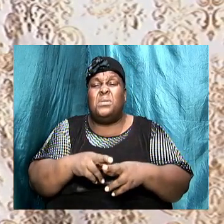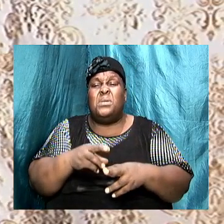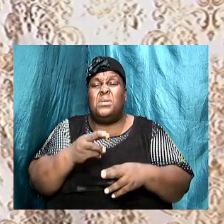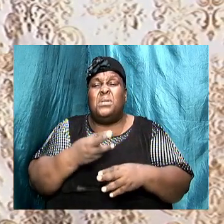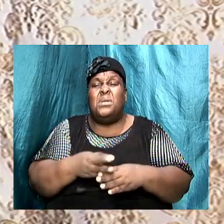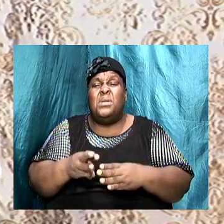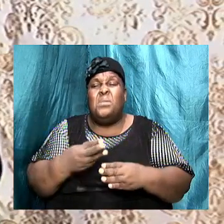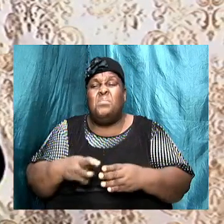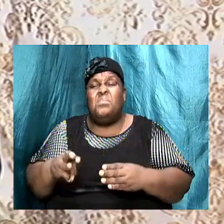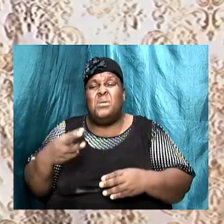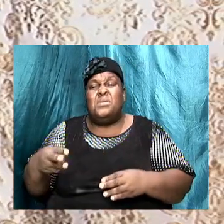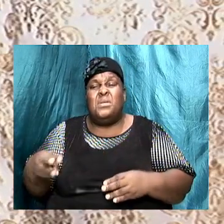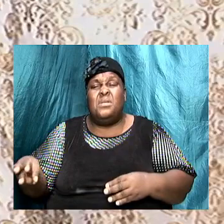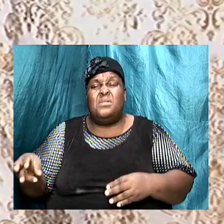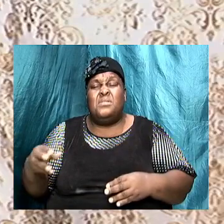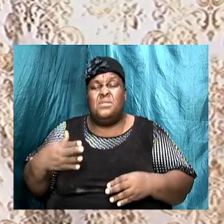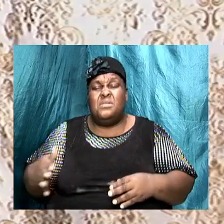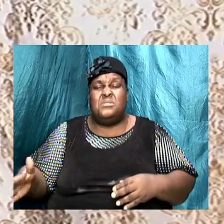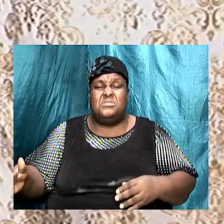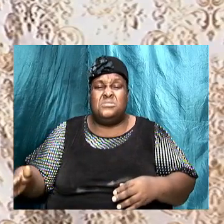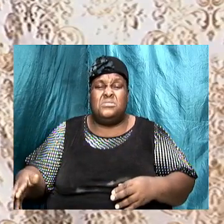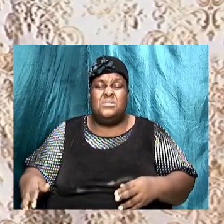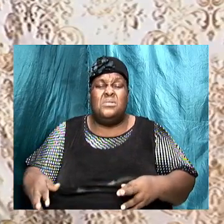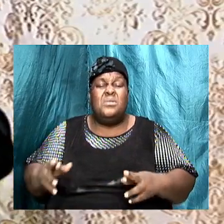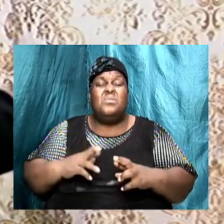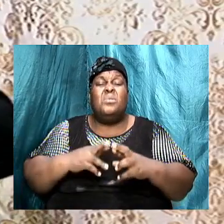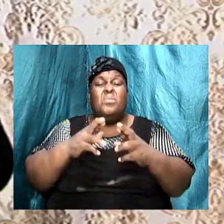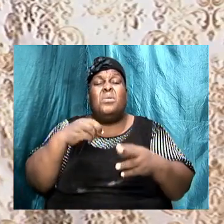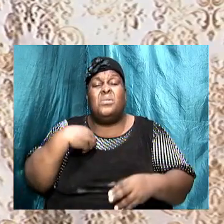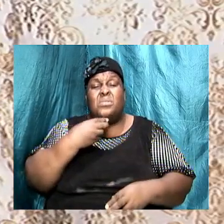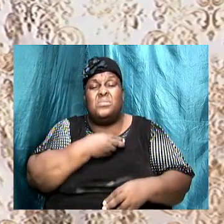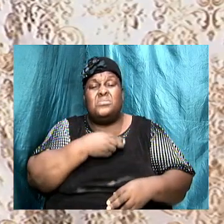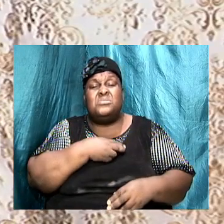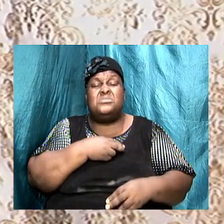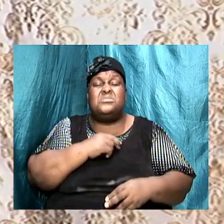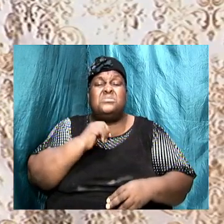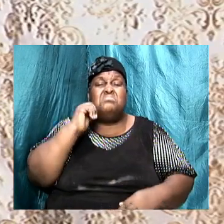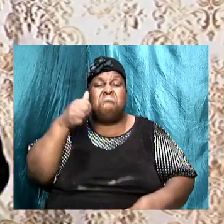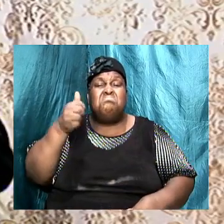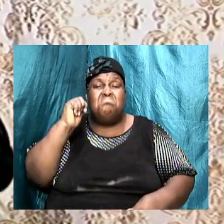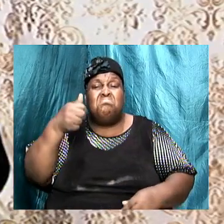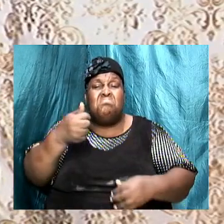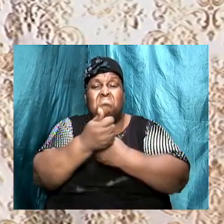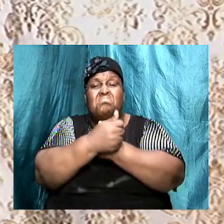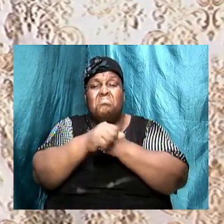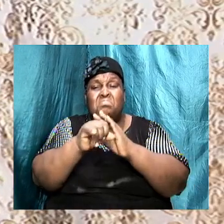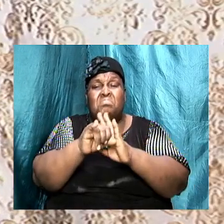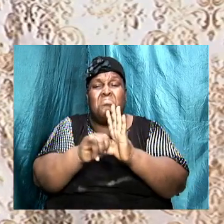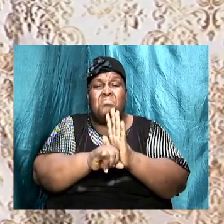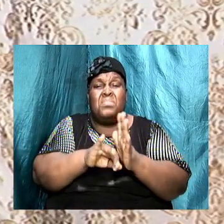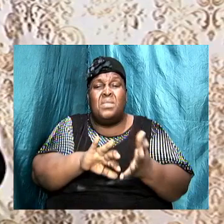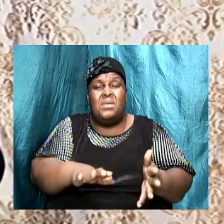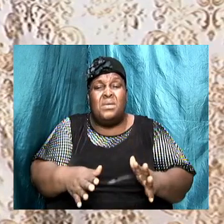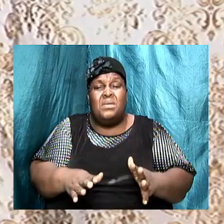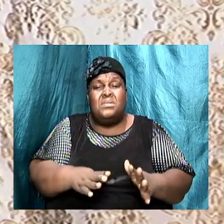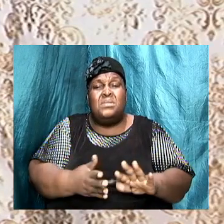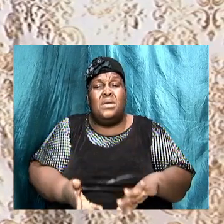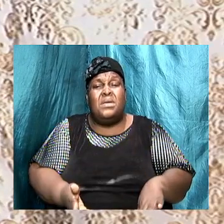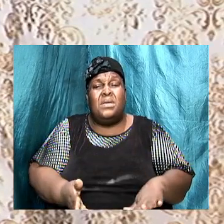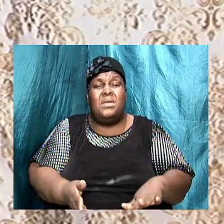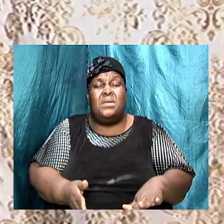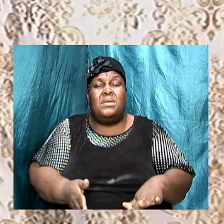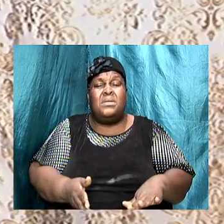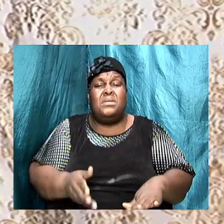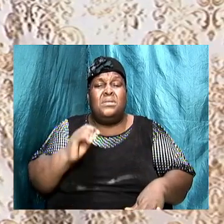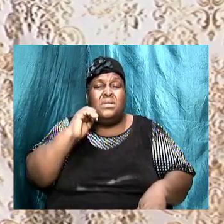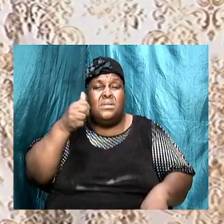I'm talking about reward us as it pertains to our daily salvation, as it pertains to dying daily. Reward us